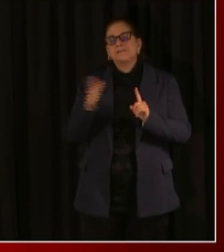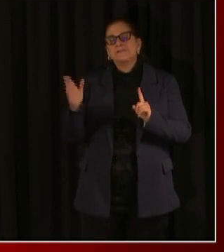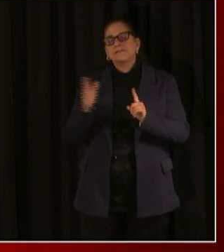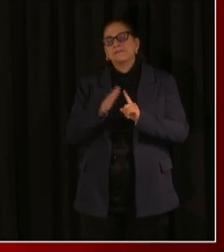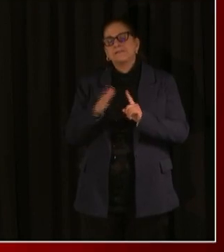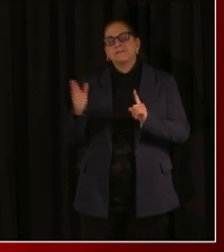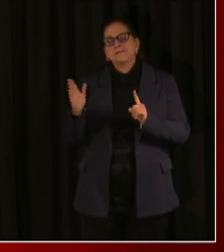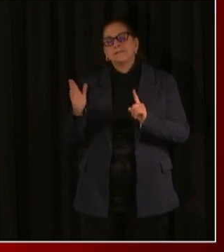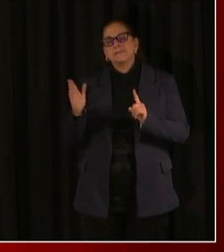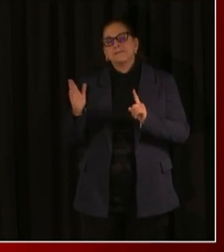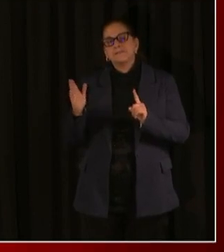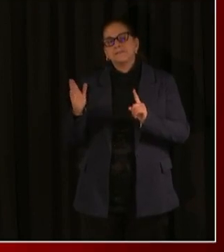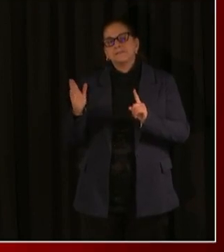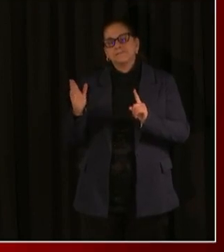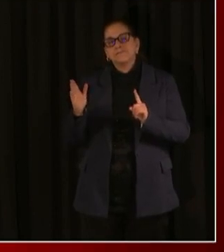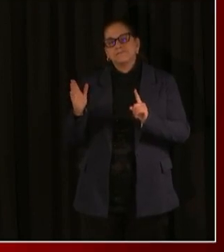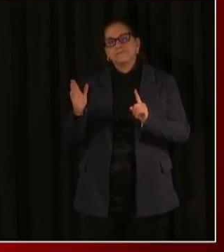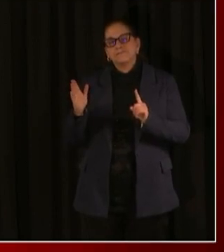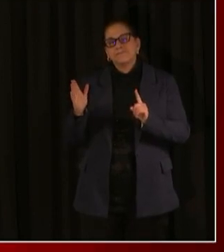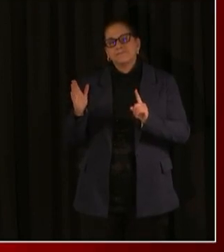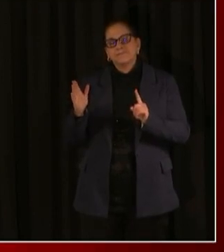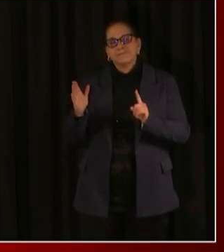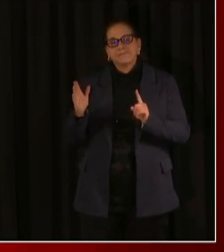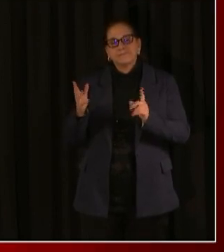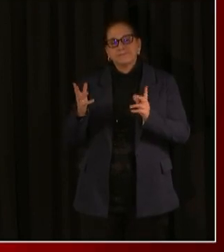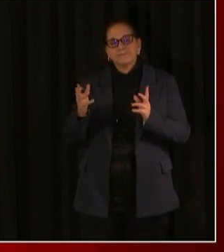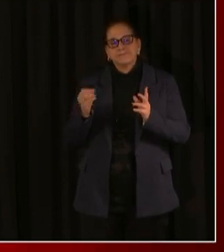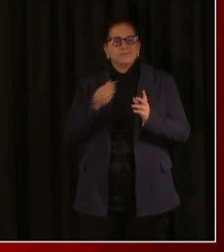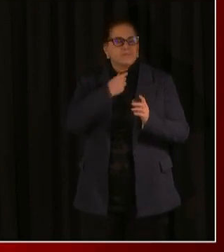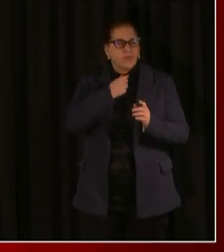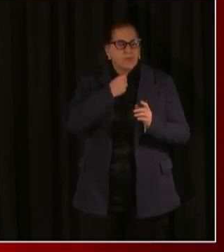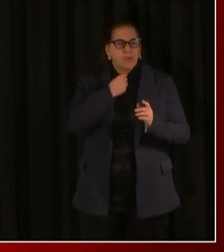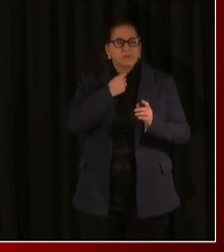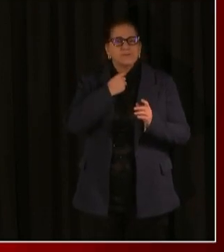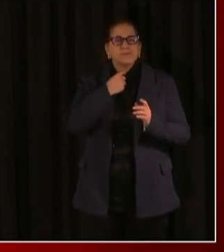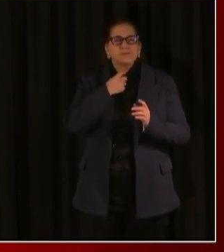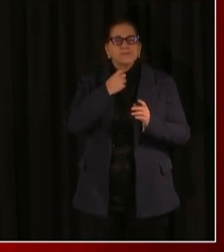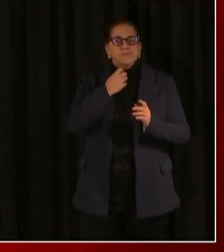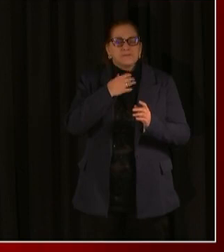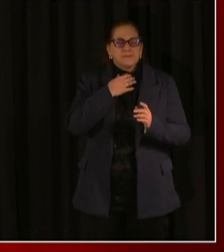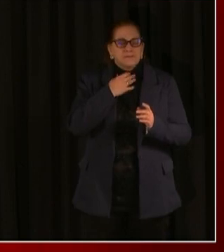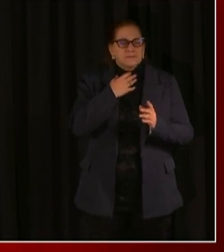and now very classic smell. Those are just some of the symptoms.